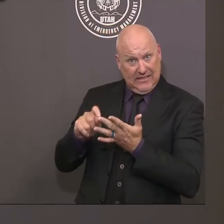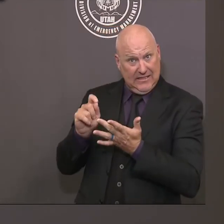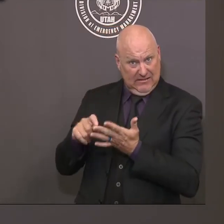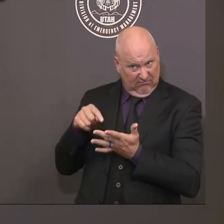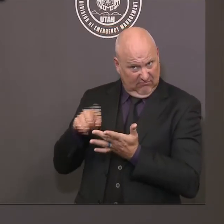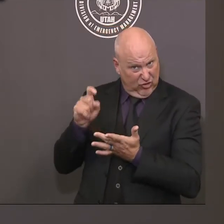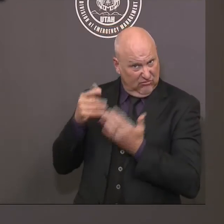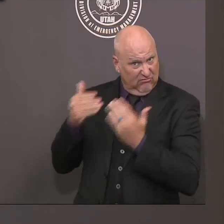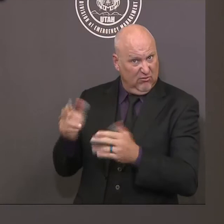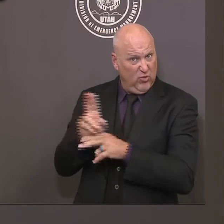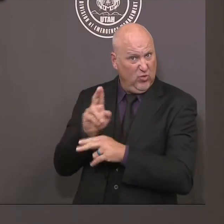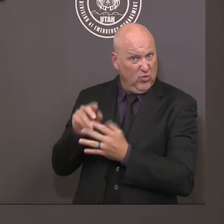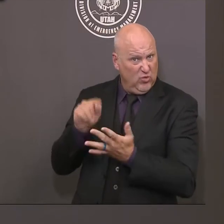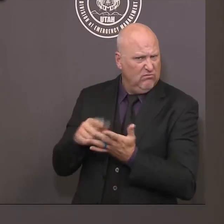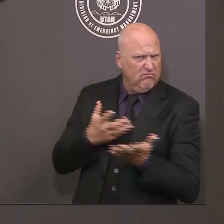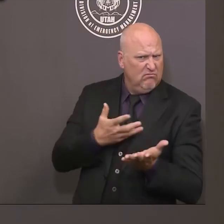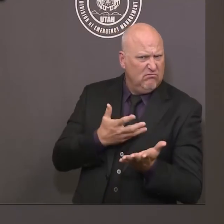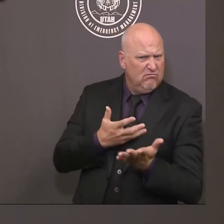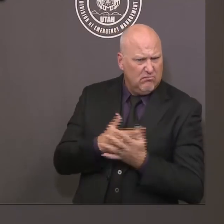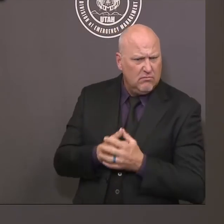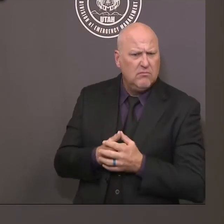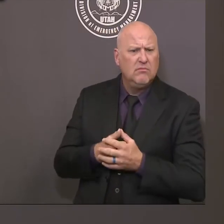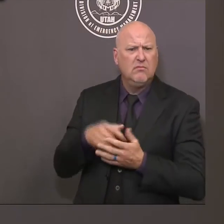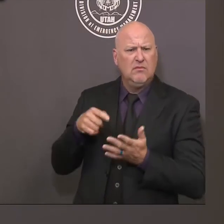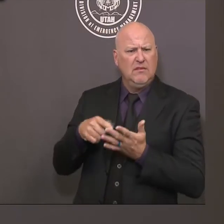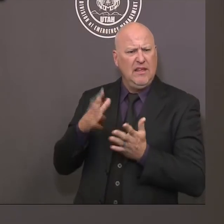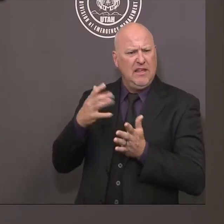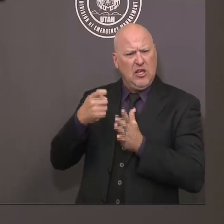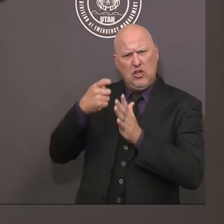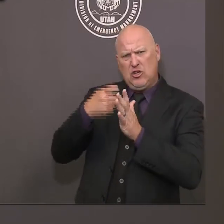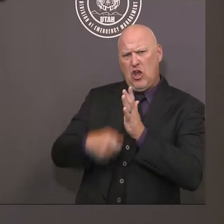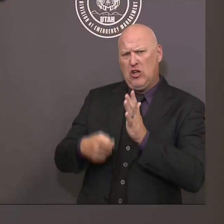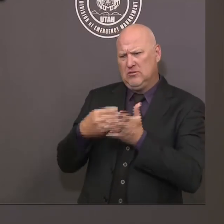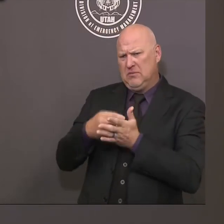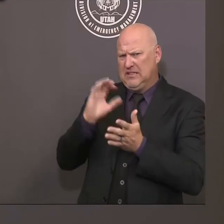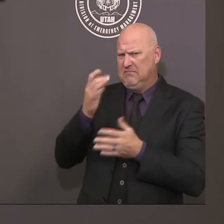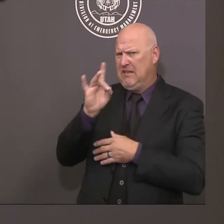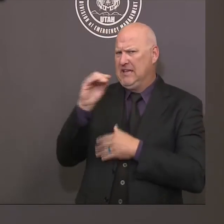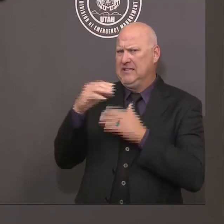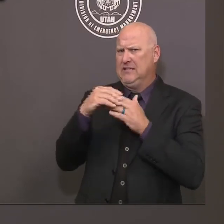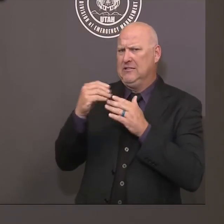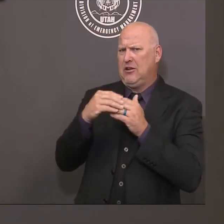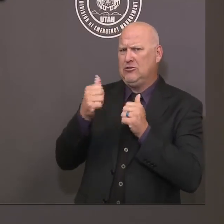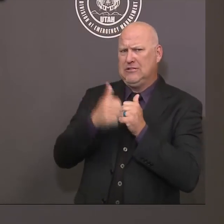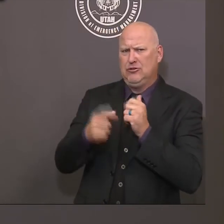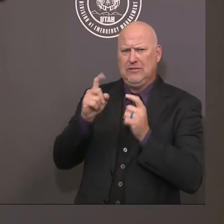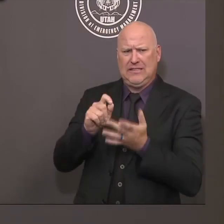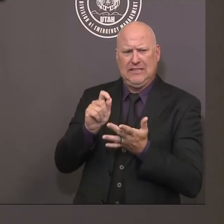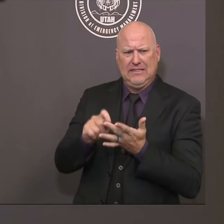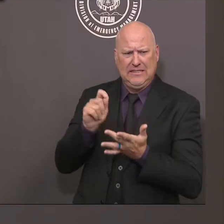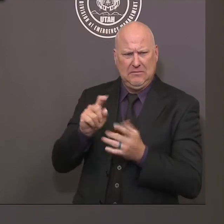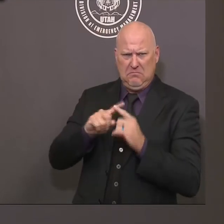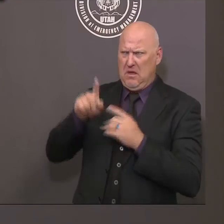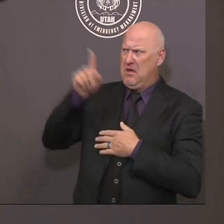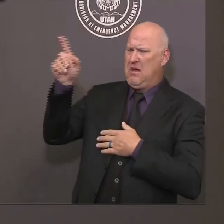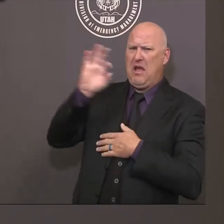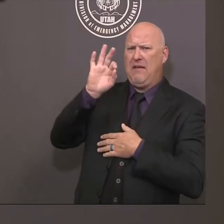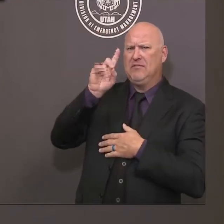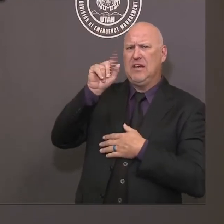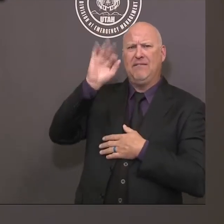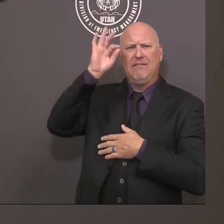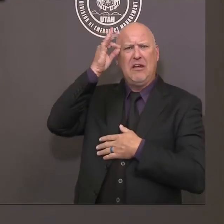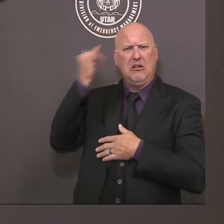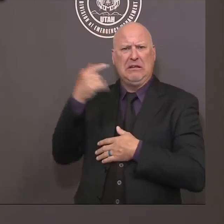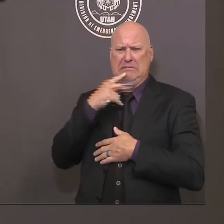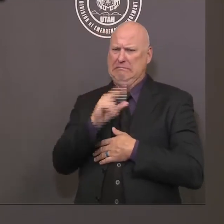cost money. I think it's about $80 a piece, and the FDA is now coming back and saying not to use those. Yeah, so at the Department of